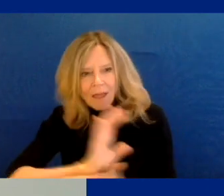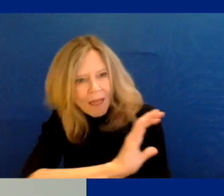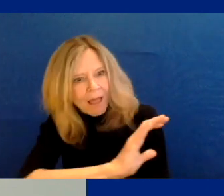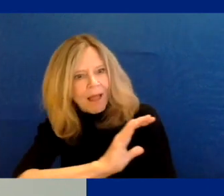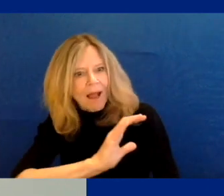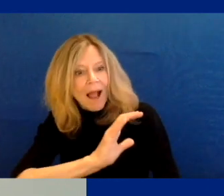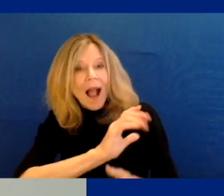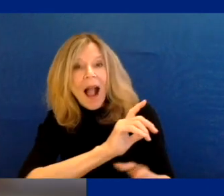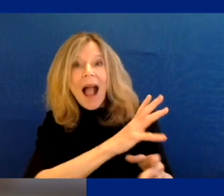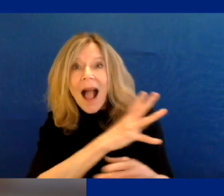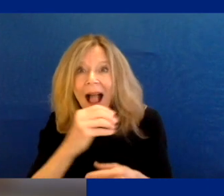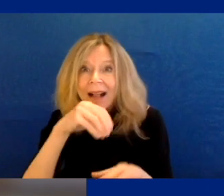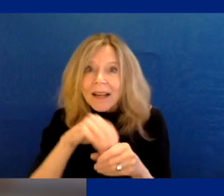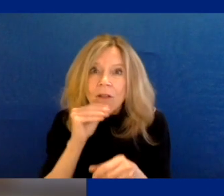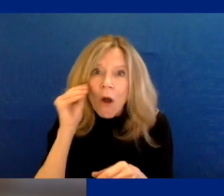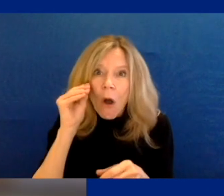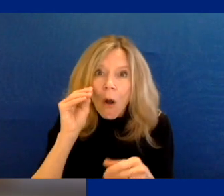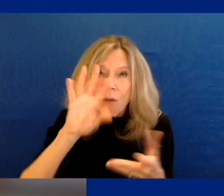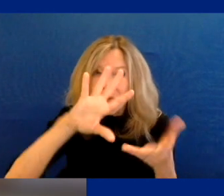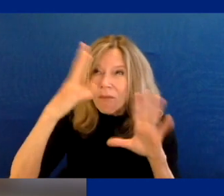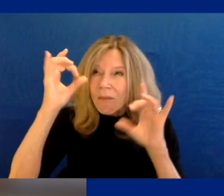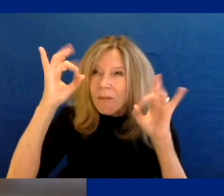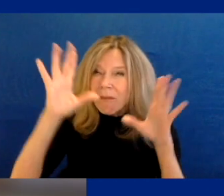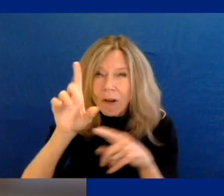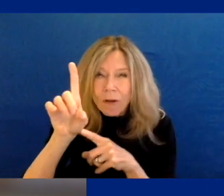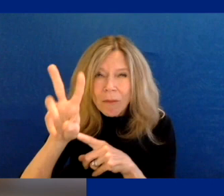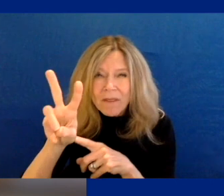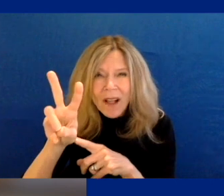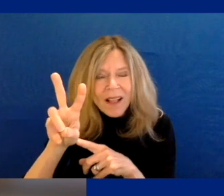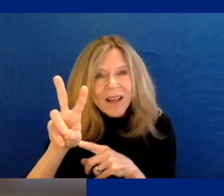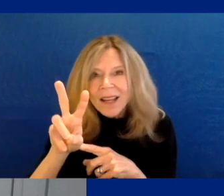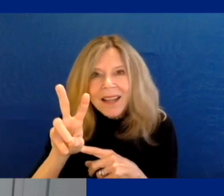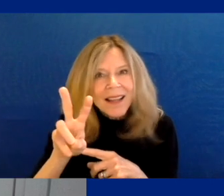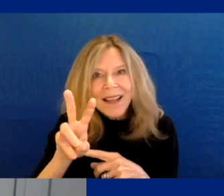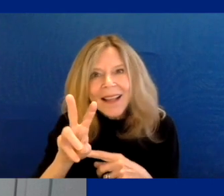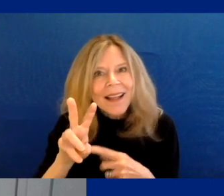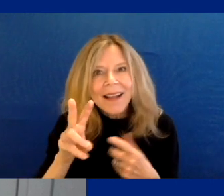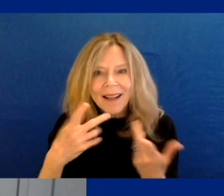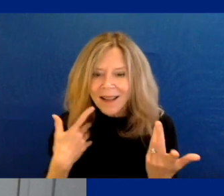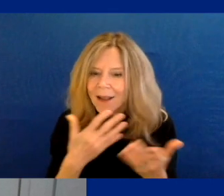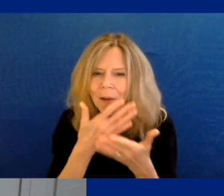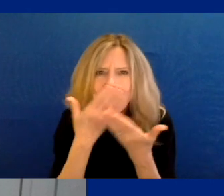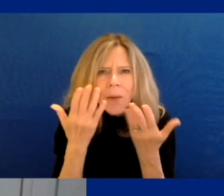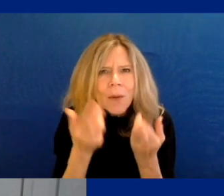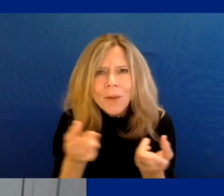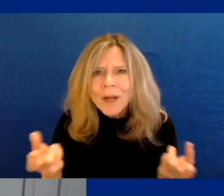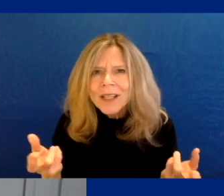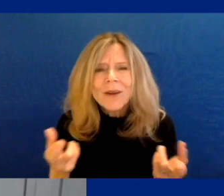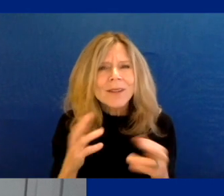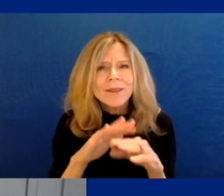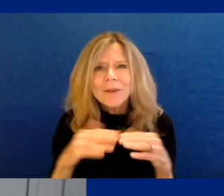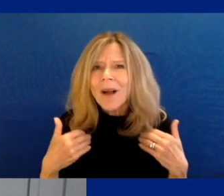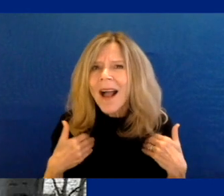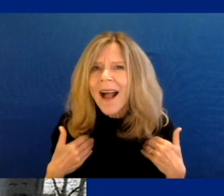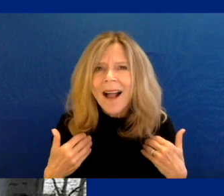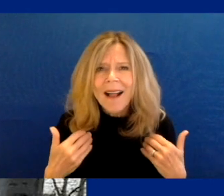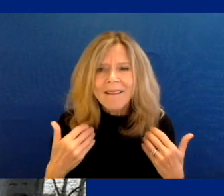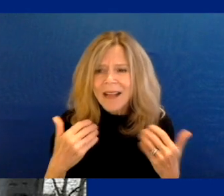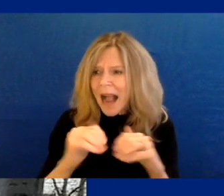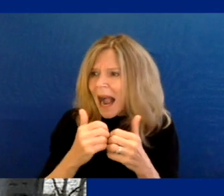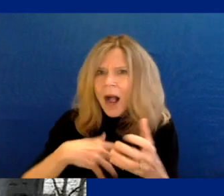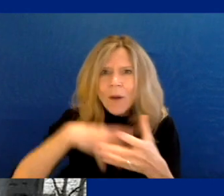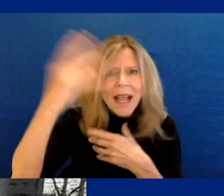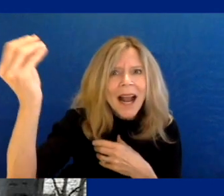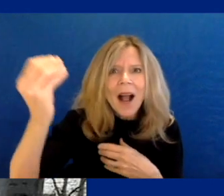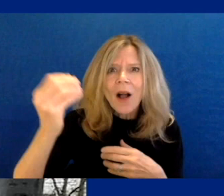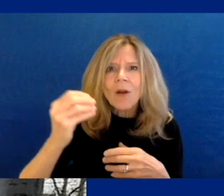of being excluded when you're also facing violence, right? That's like another reason for you not to leave, right? You don't have the resources, you don't have the means